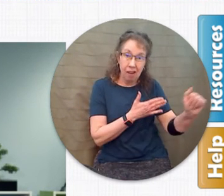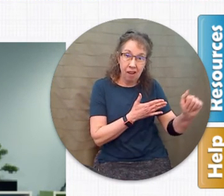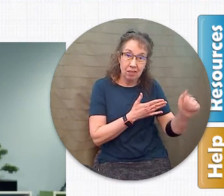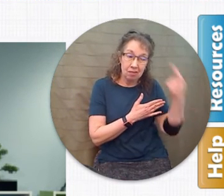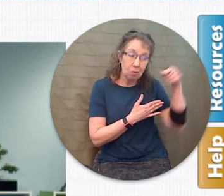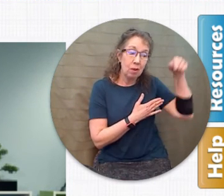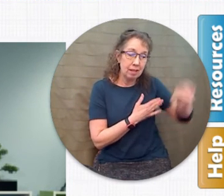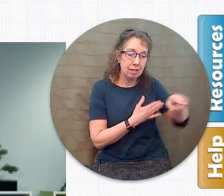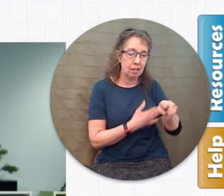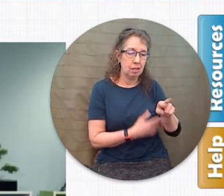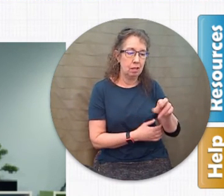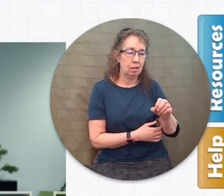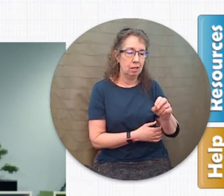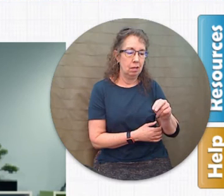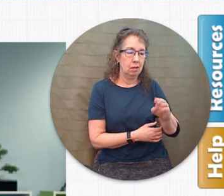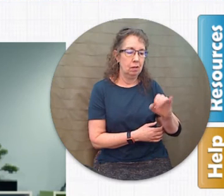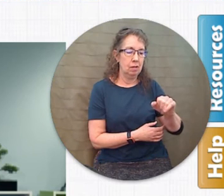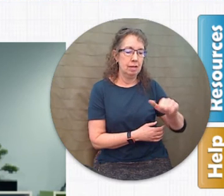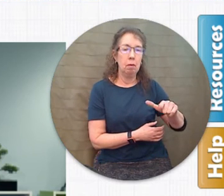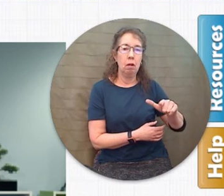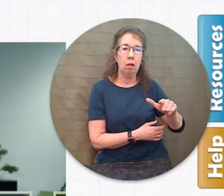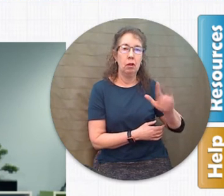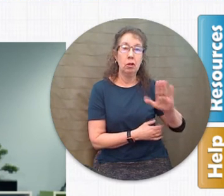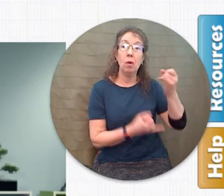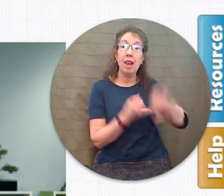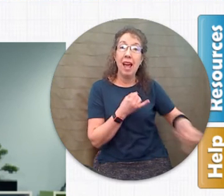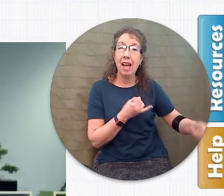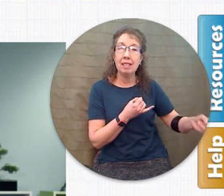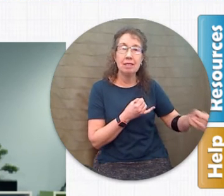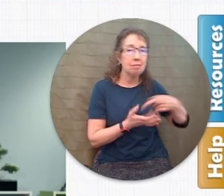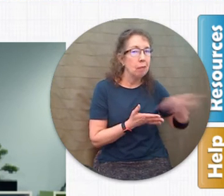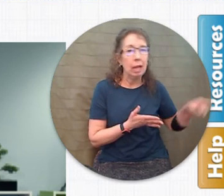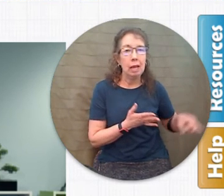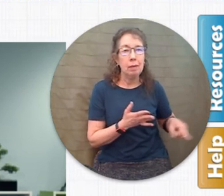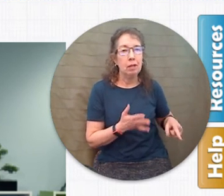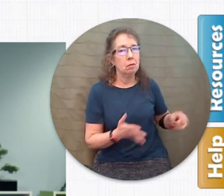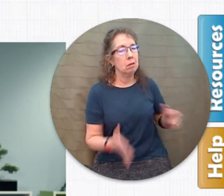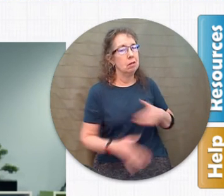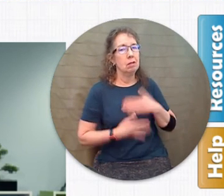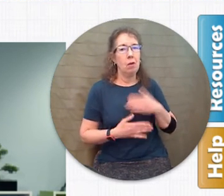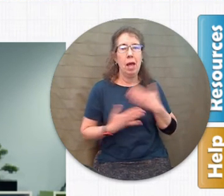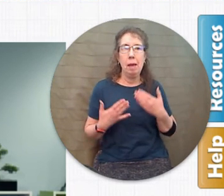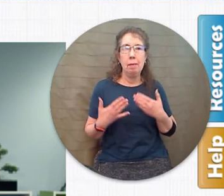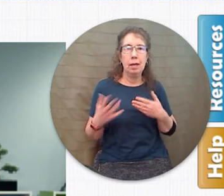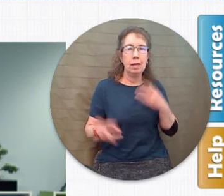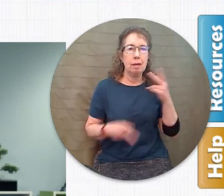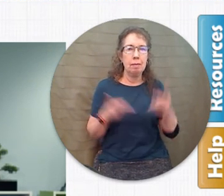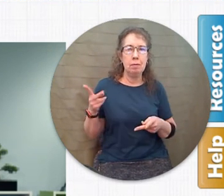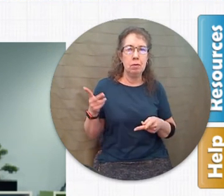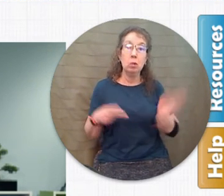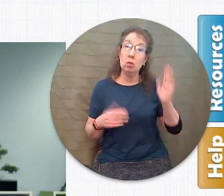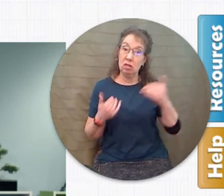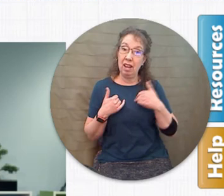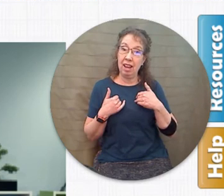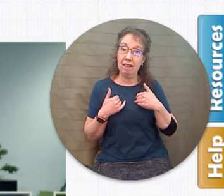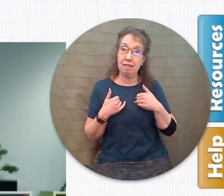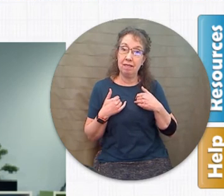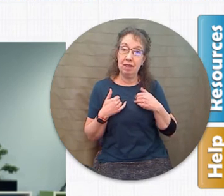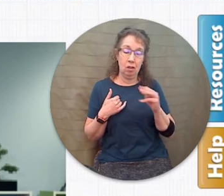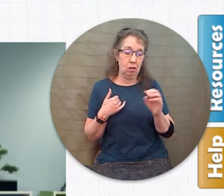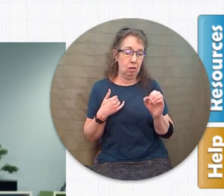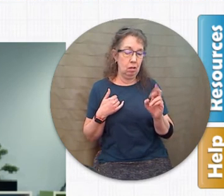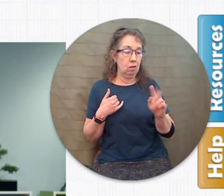be your last payment, and you'll be like, woo-wee. People, like, I'm not sure they have this now, but they used to have mortgage burning